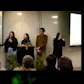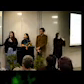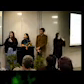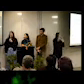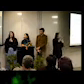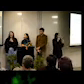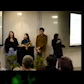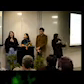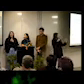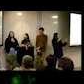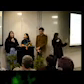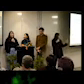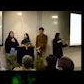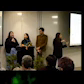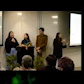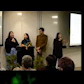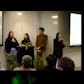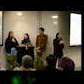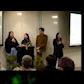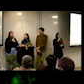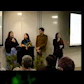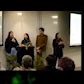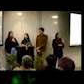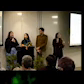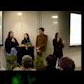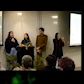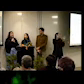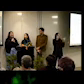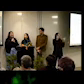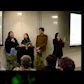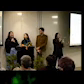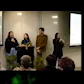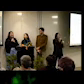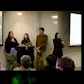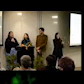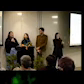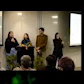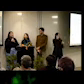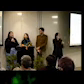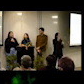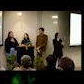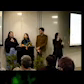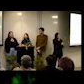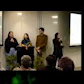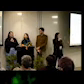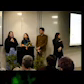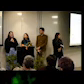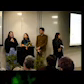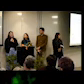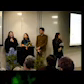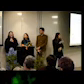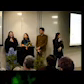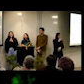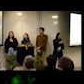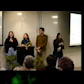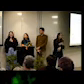not orienting towards me. And now physicians are actually advised to take those really seriously and start monitoring those kids, because, you know, 4